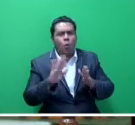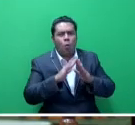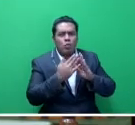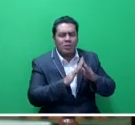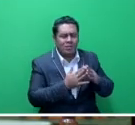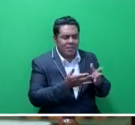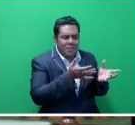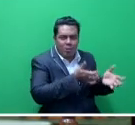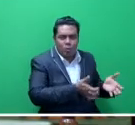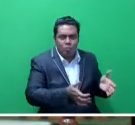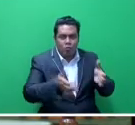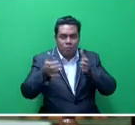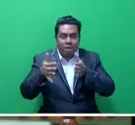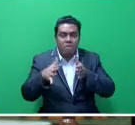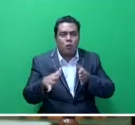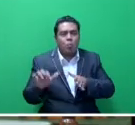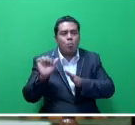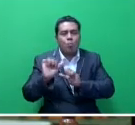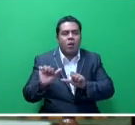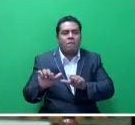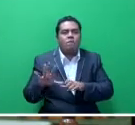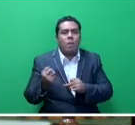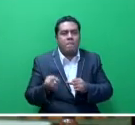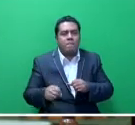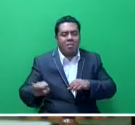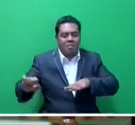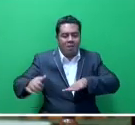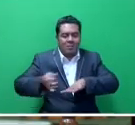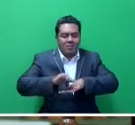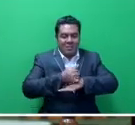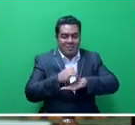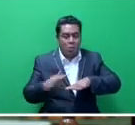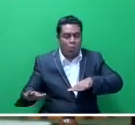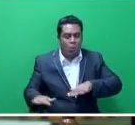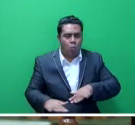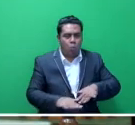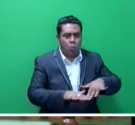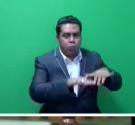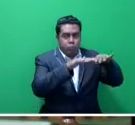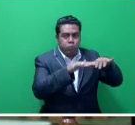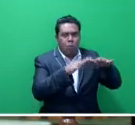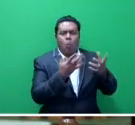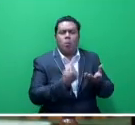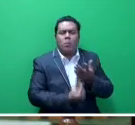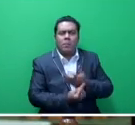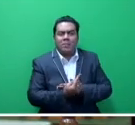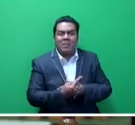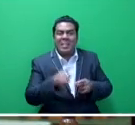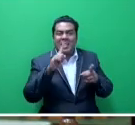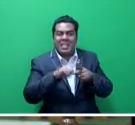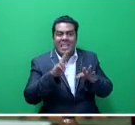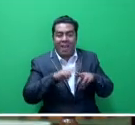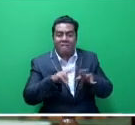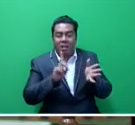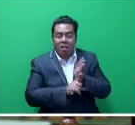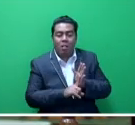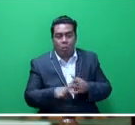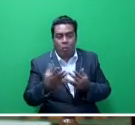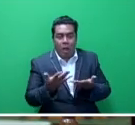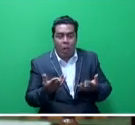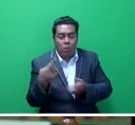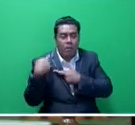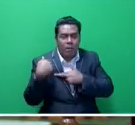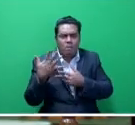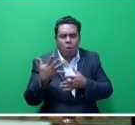relocated to protect them from the rising seas. Mr. Speaker, sir, EFL will now be responsible for back-to-back work, including not just